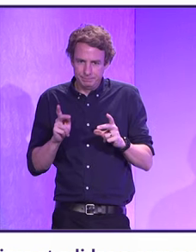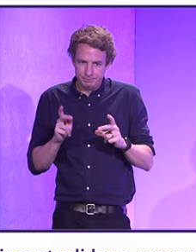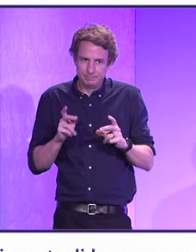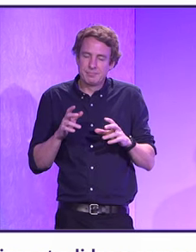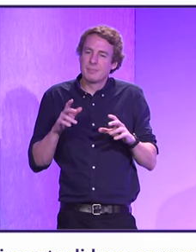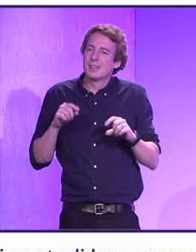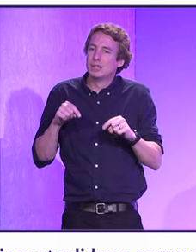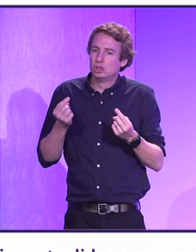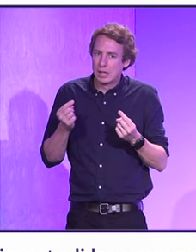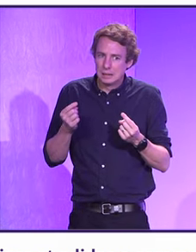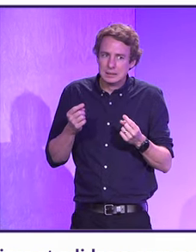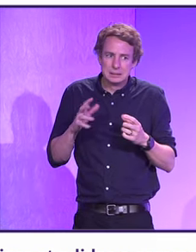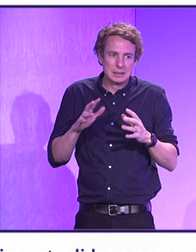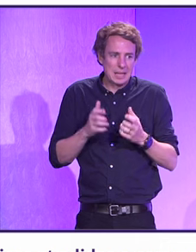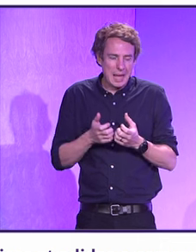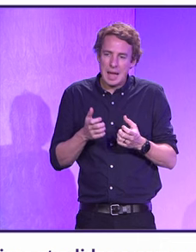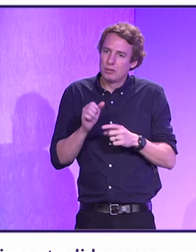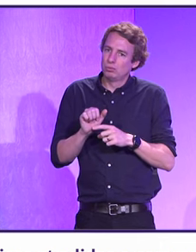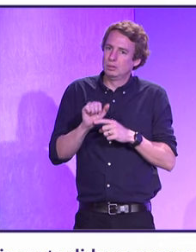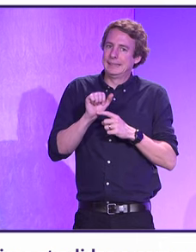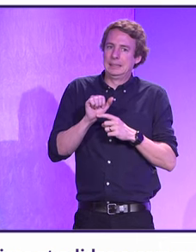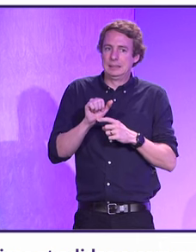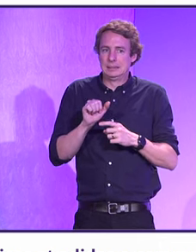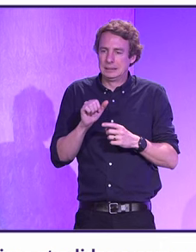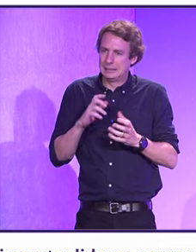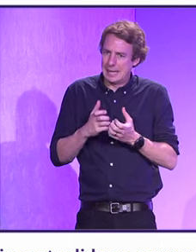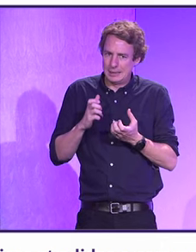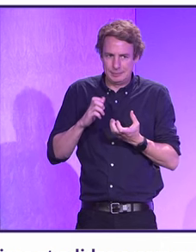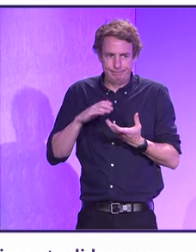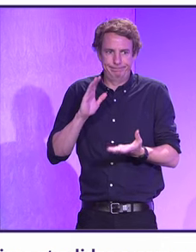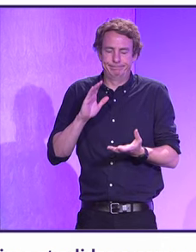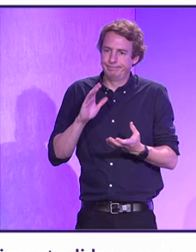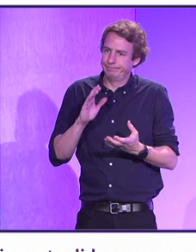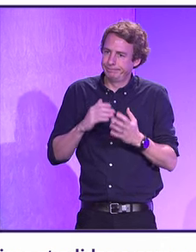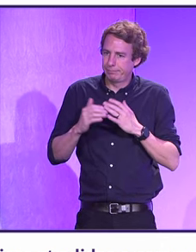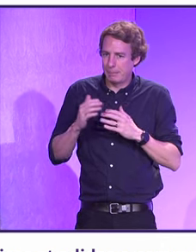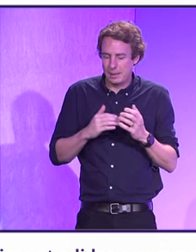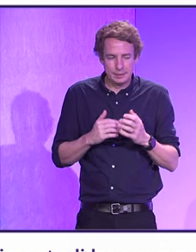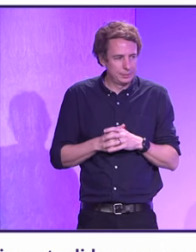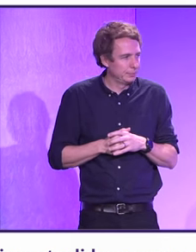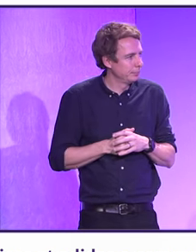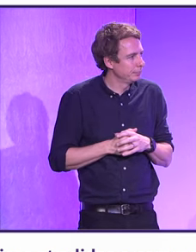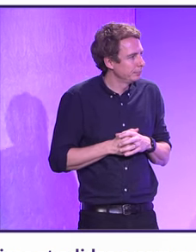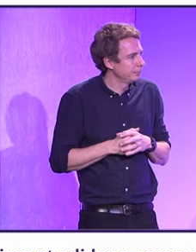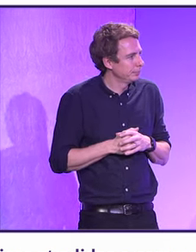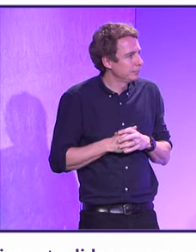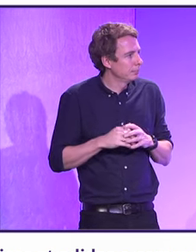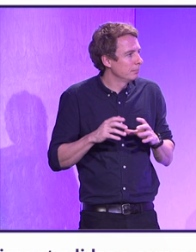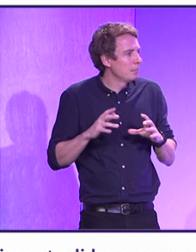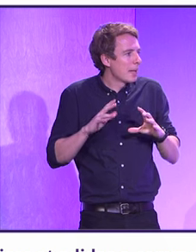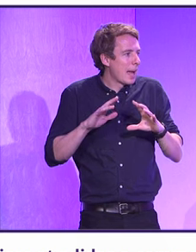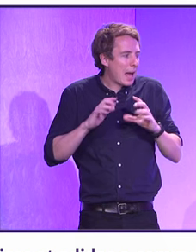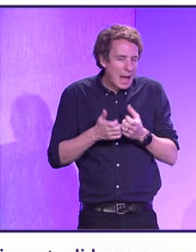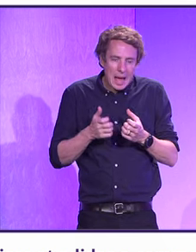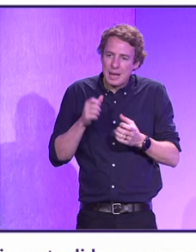so challenges. These are only some of the challenges, and we keep getting some of the issues like every now and then. And now,